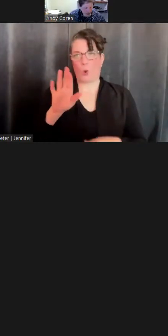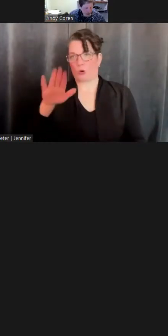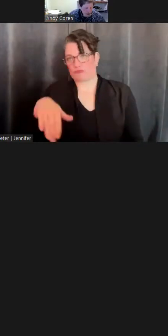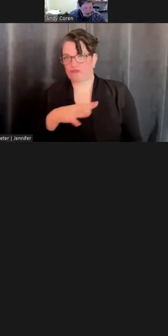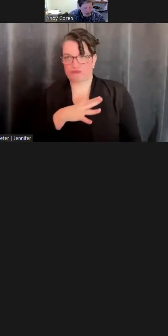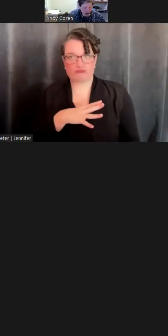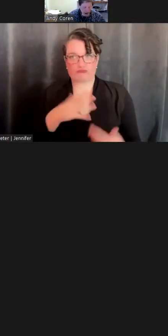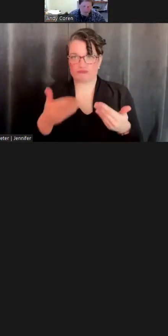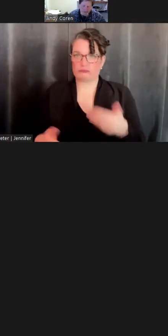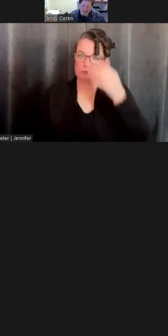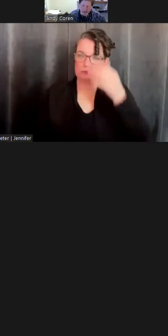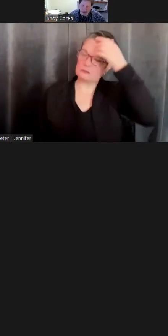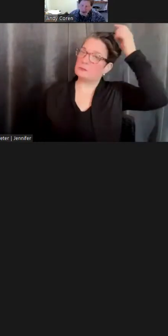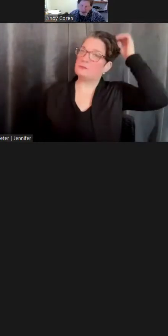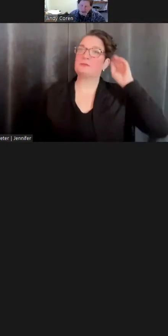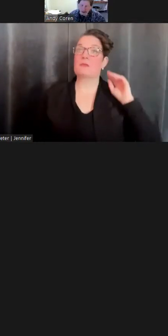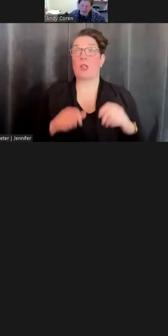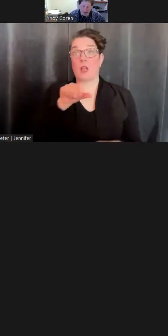very important